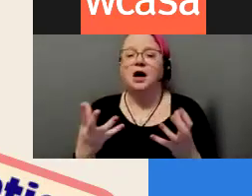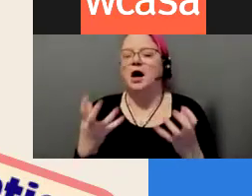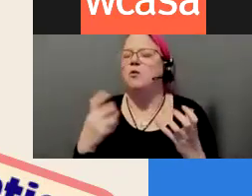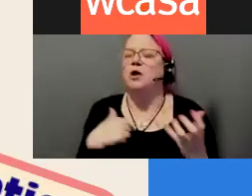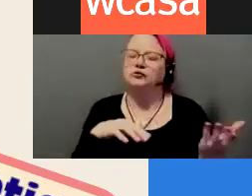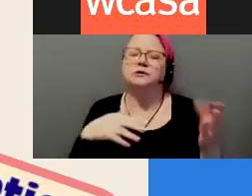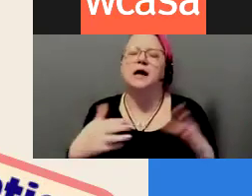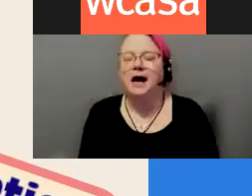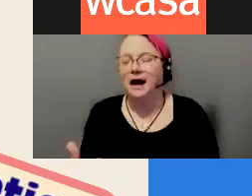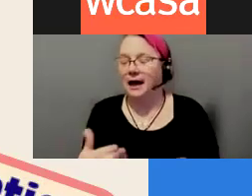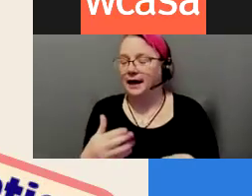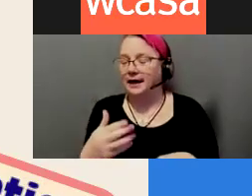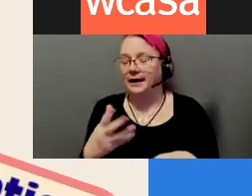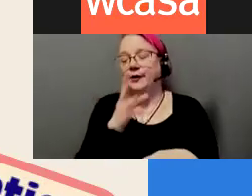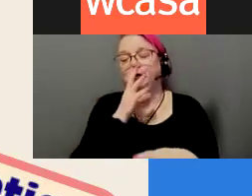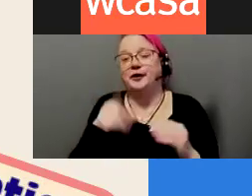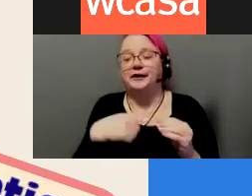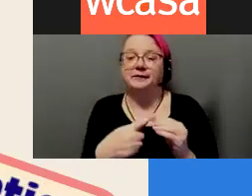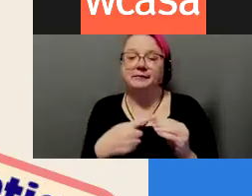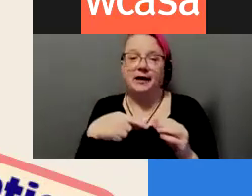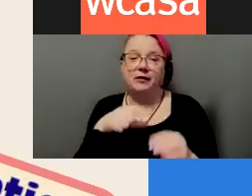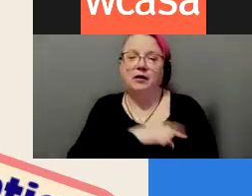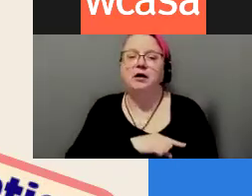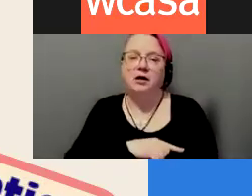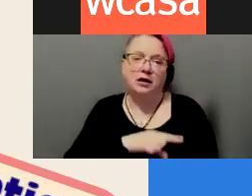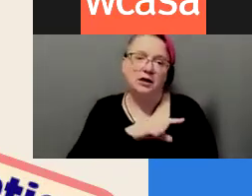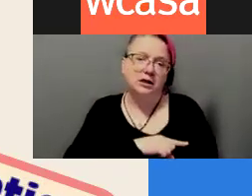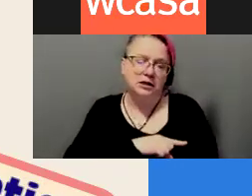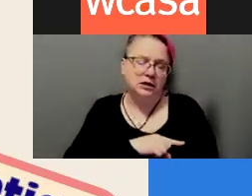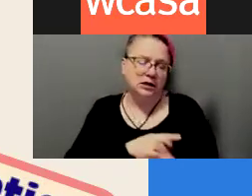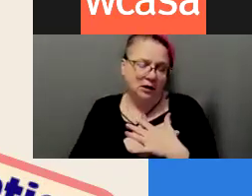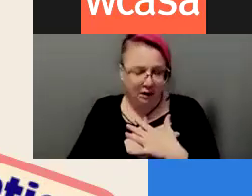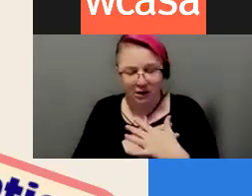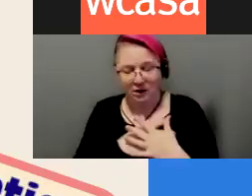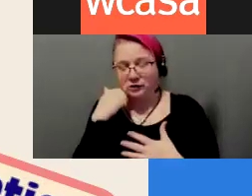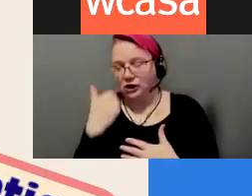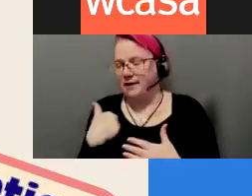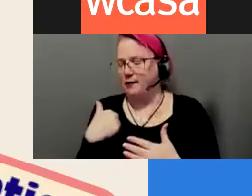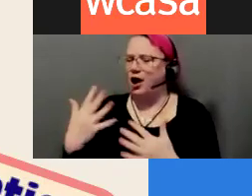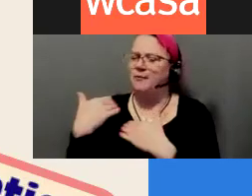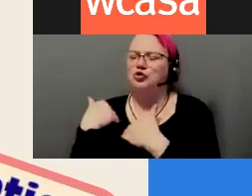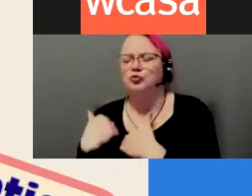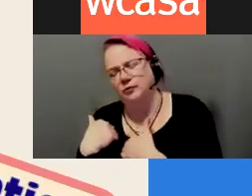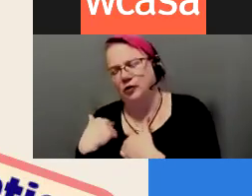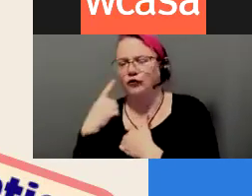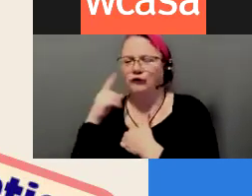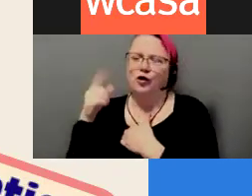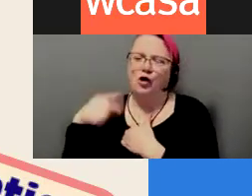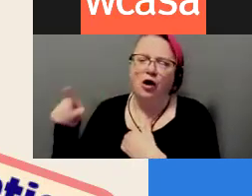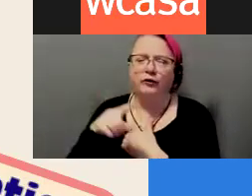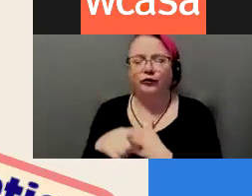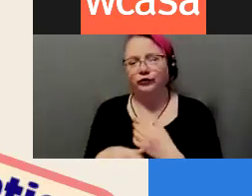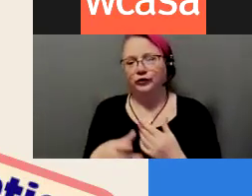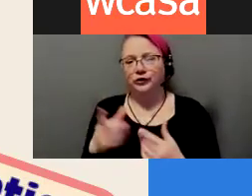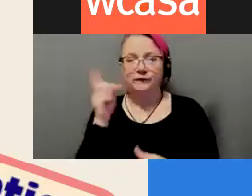die or talking about intense guilt or shame, or that they're a burden to others, if you hear